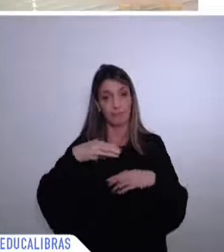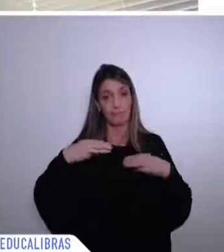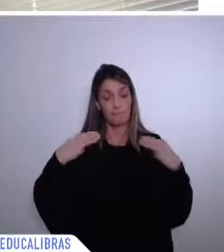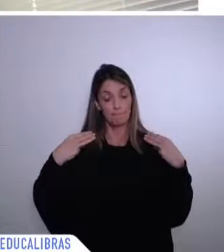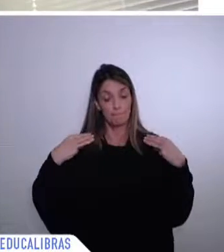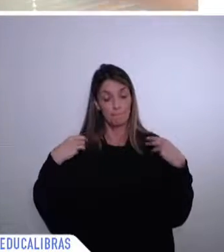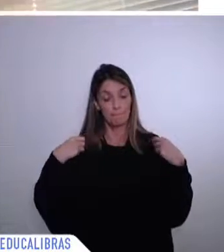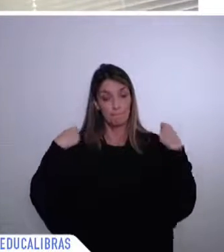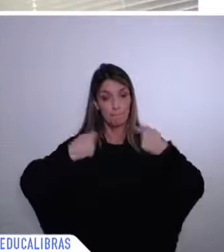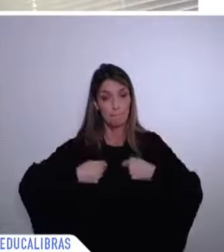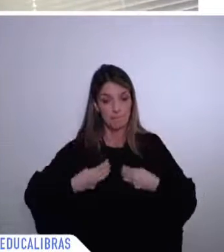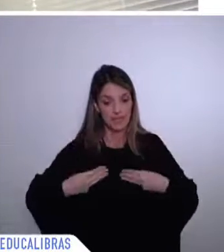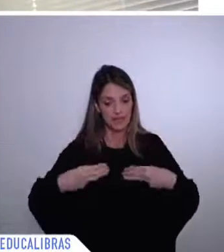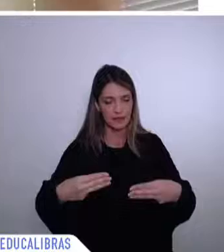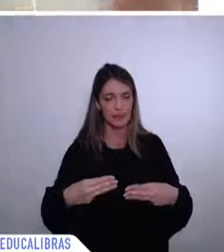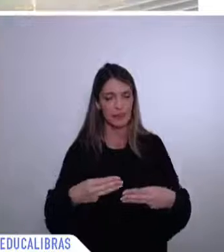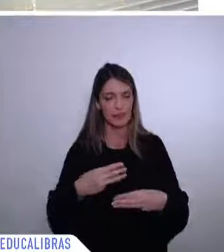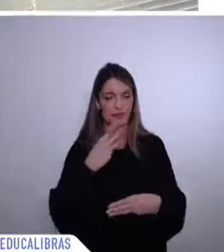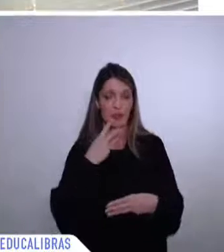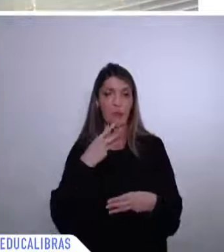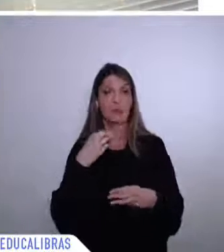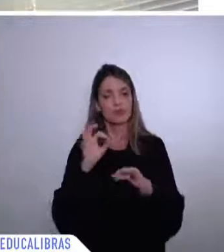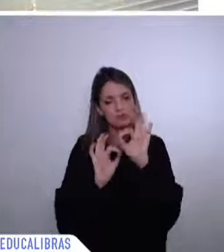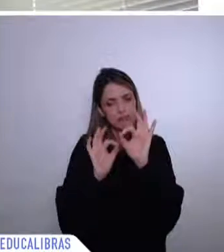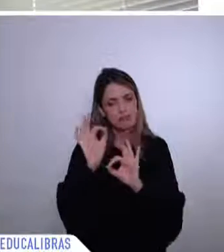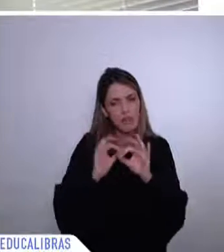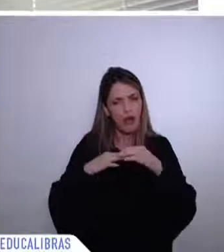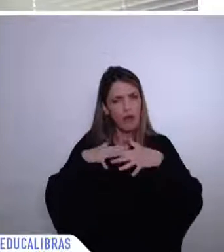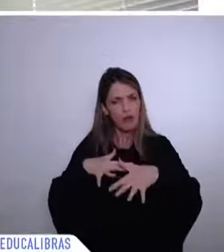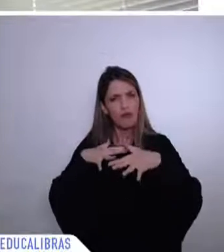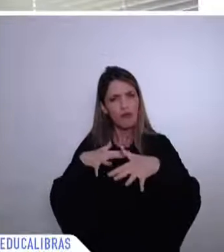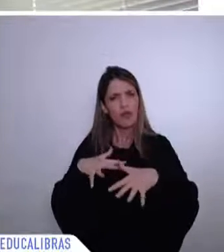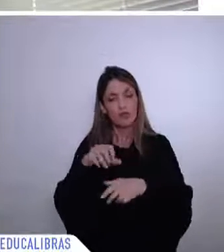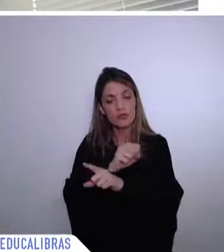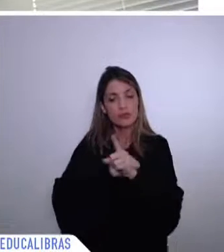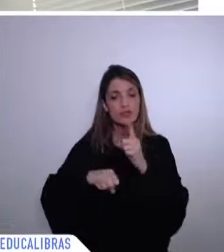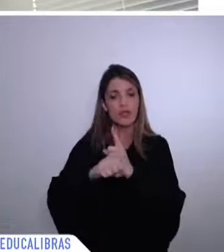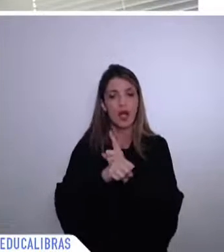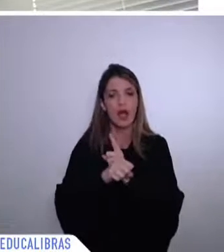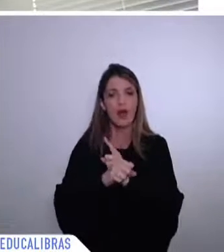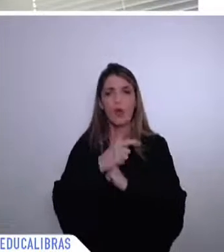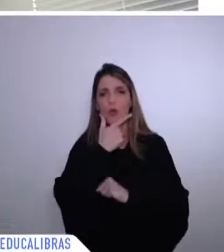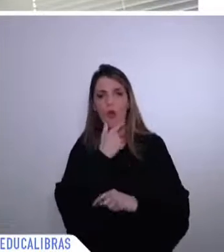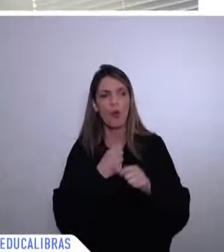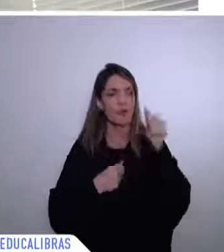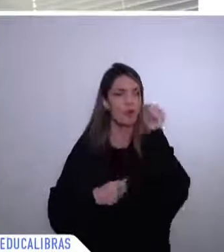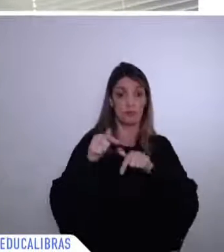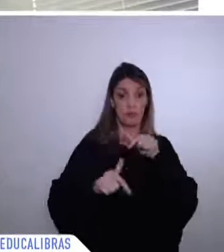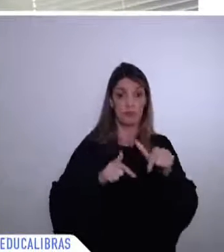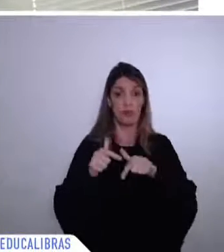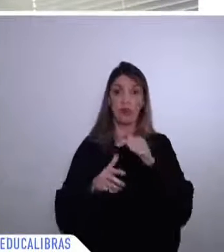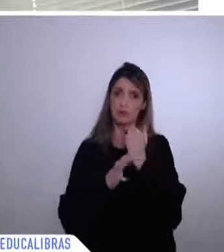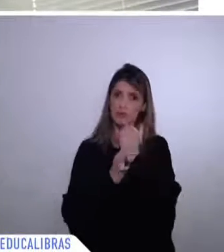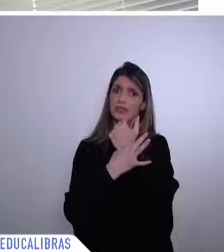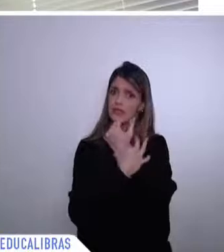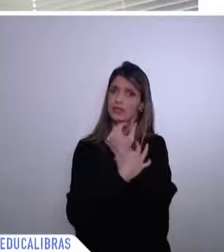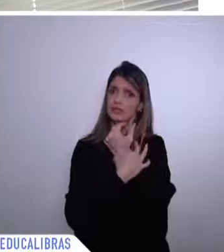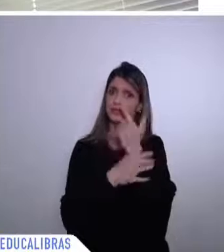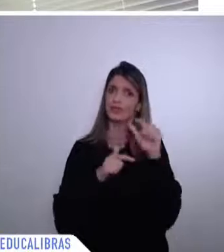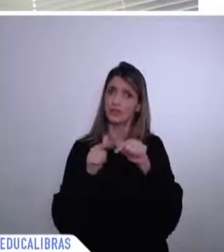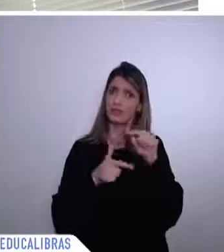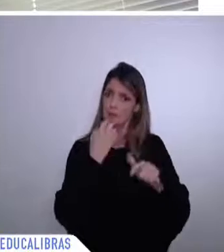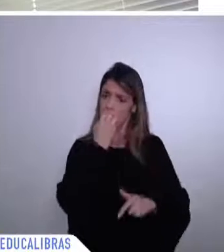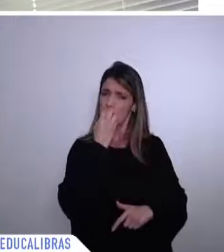which Carlos Lupi described quite well. We are in the process of organizing or needing to organize